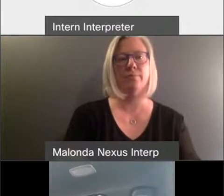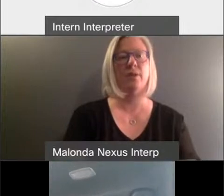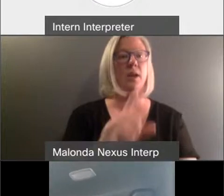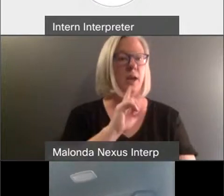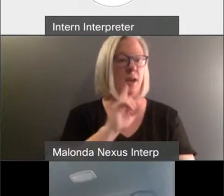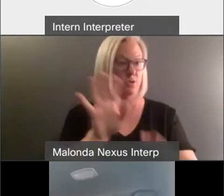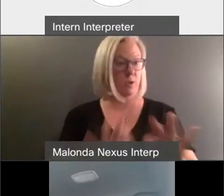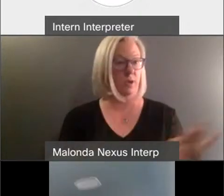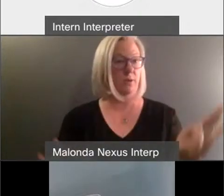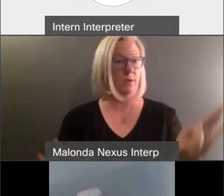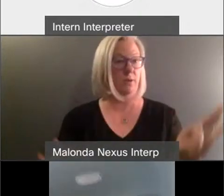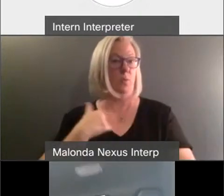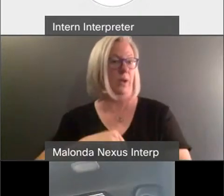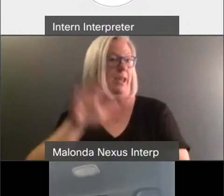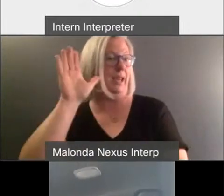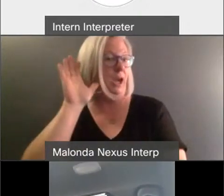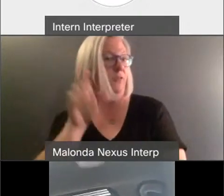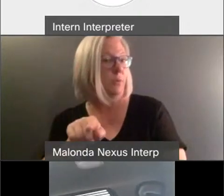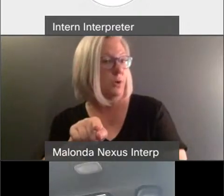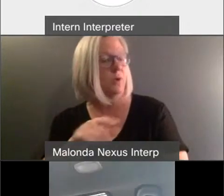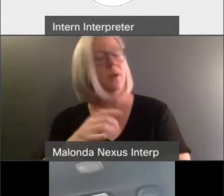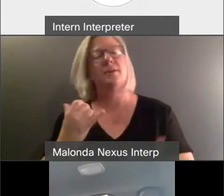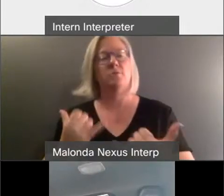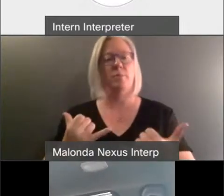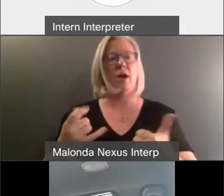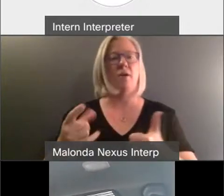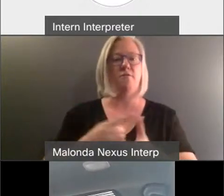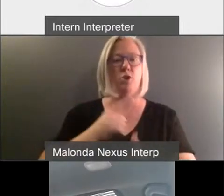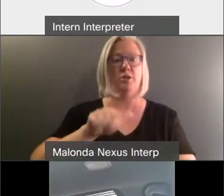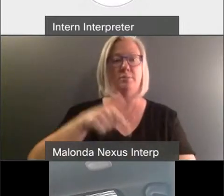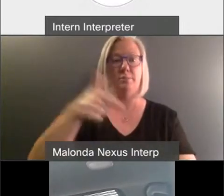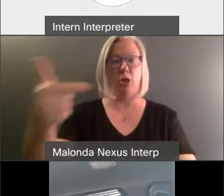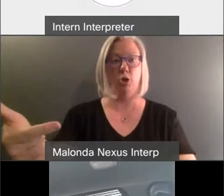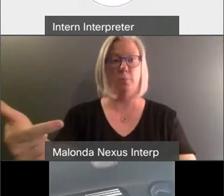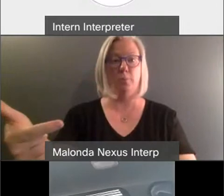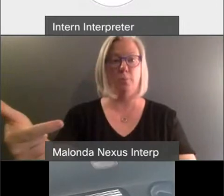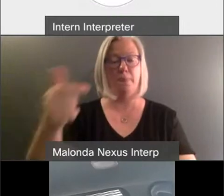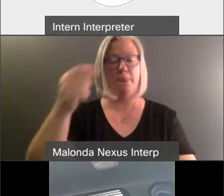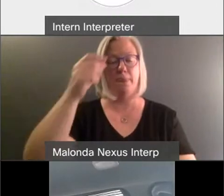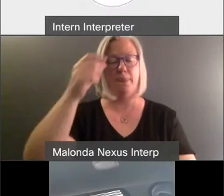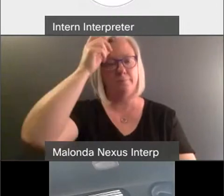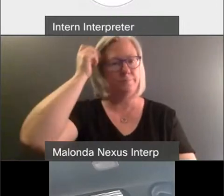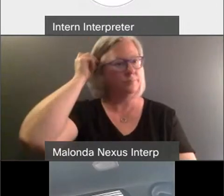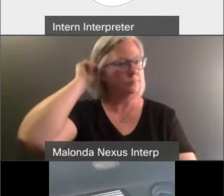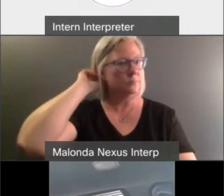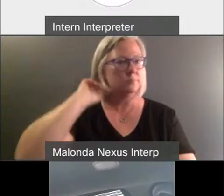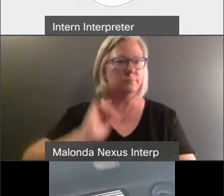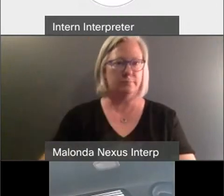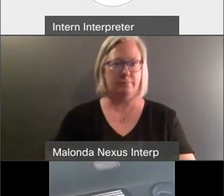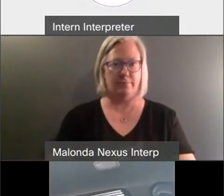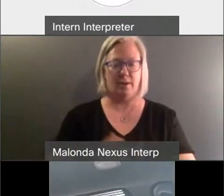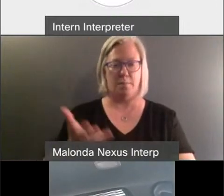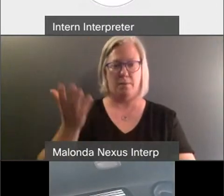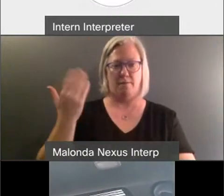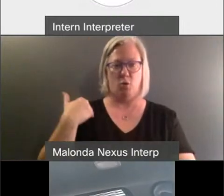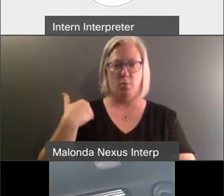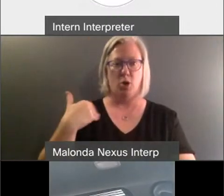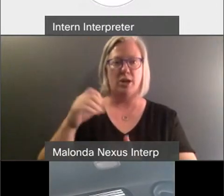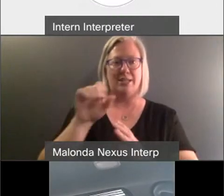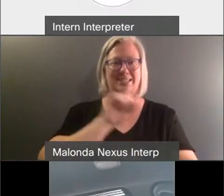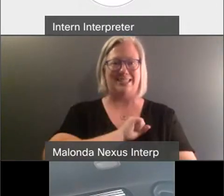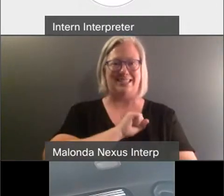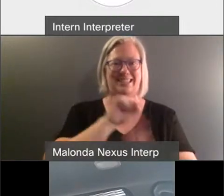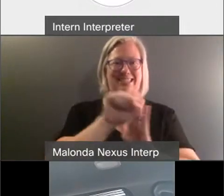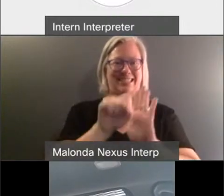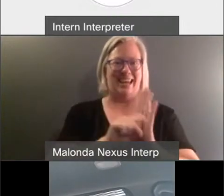important for us to hear from you. So with that, we have our first speaker, and we'll give that to former State Senator